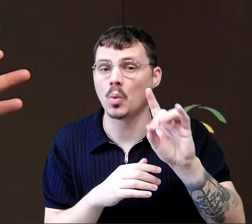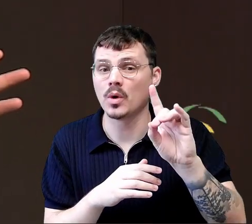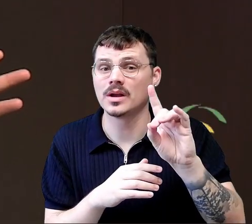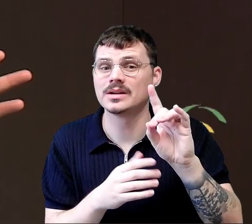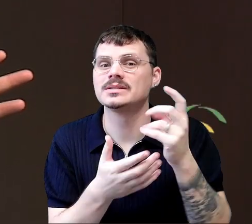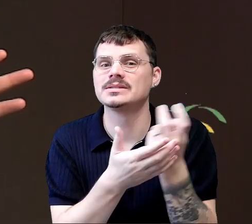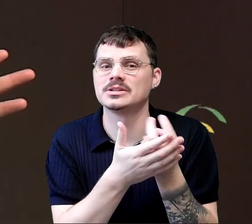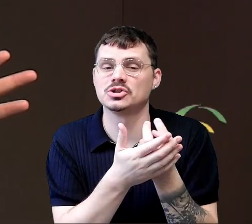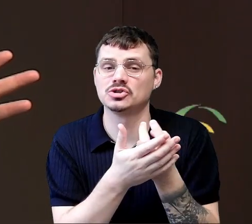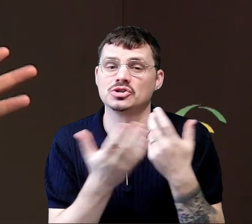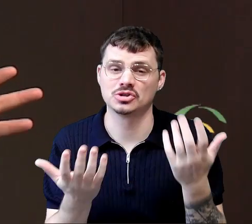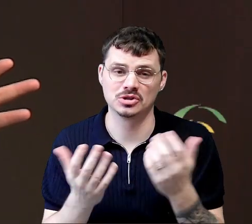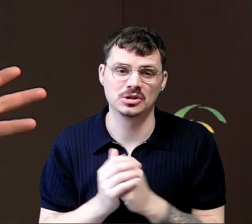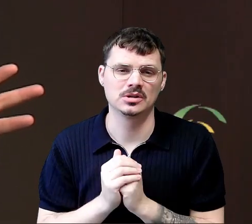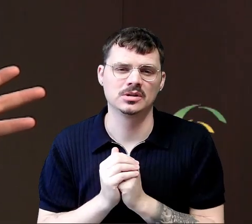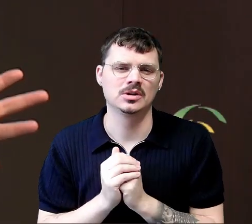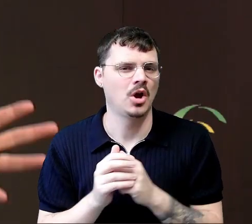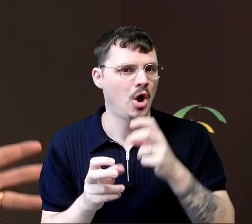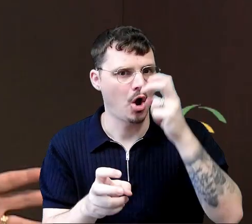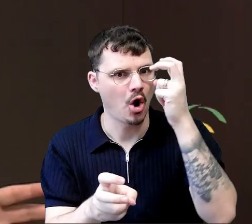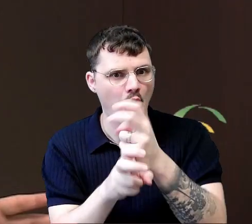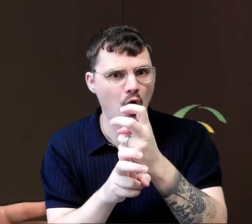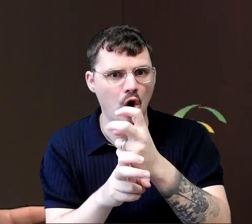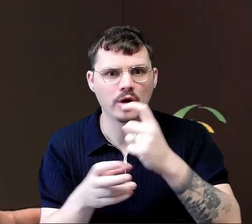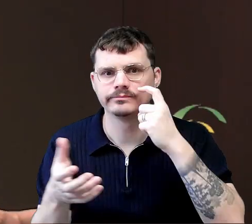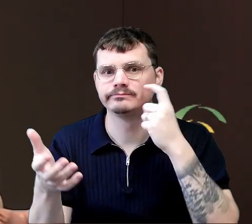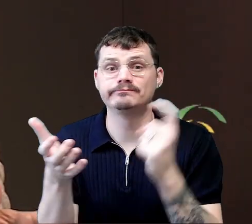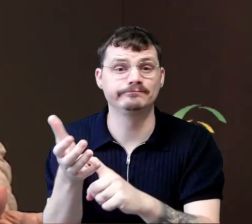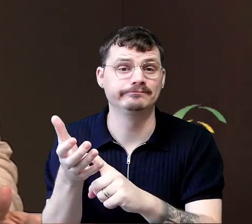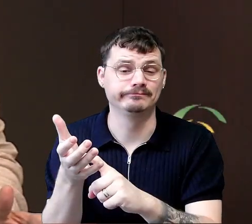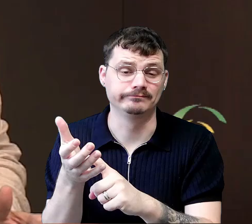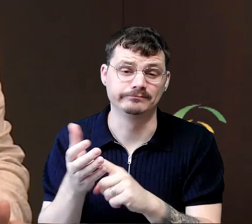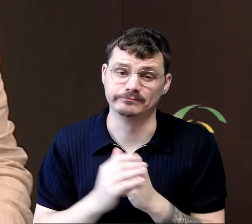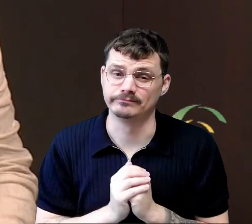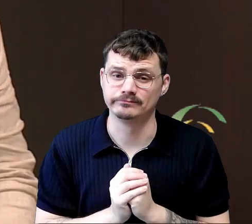seizure. Very, very difficult to detect.